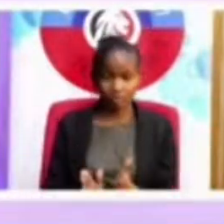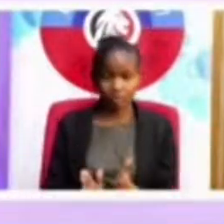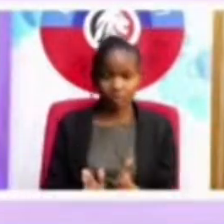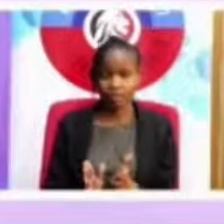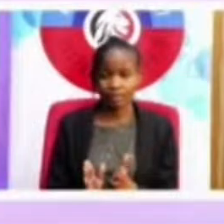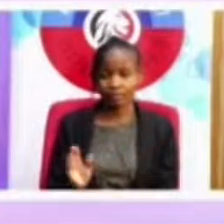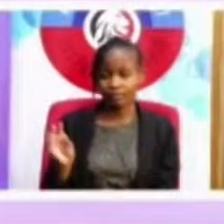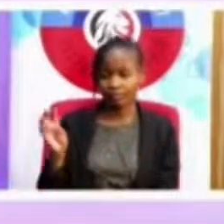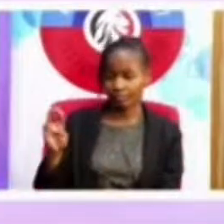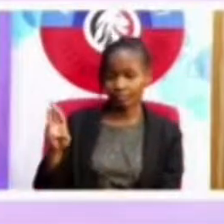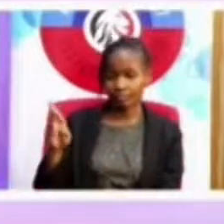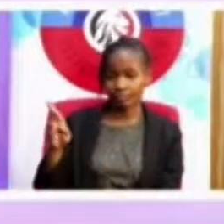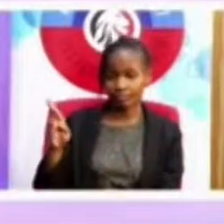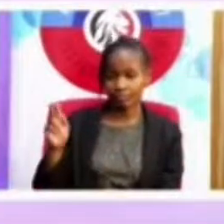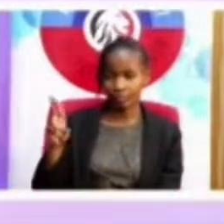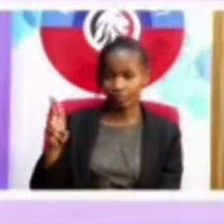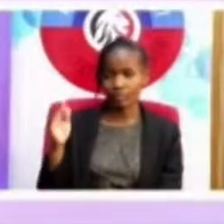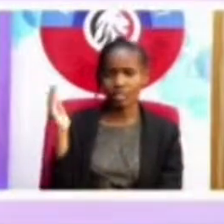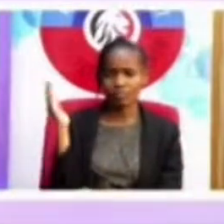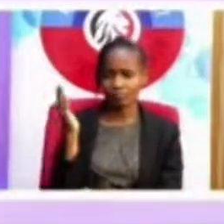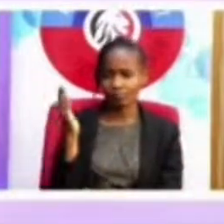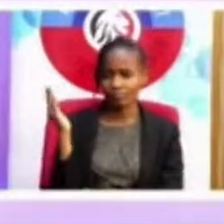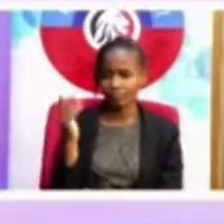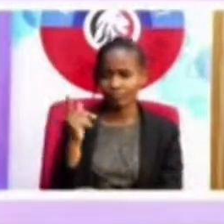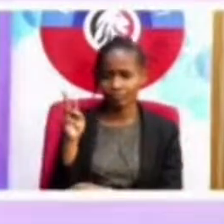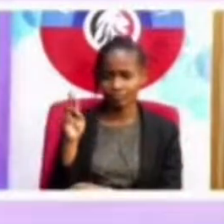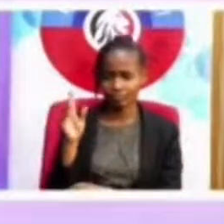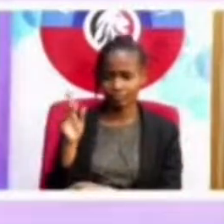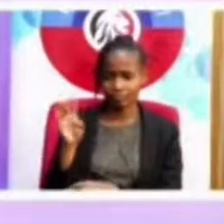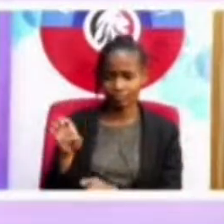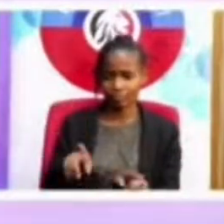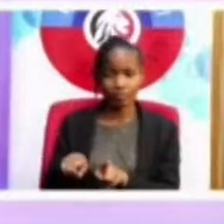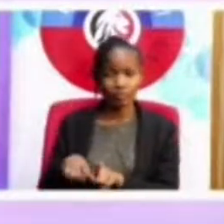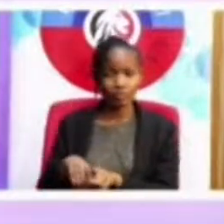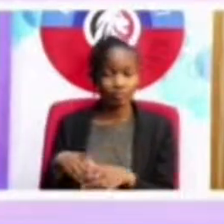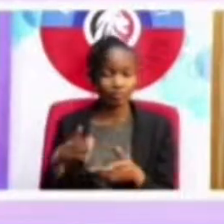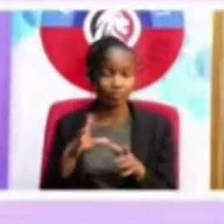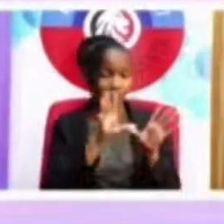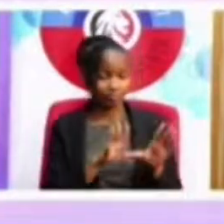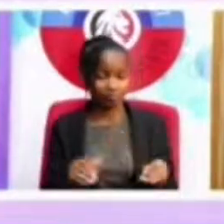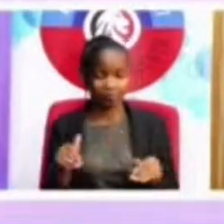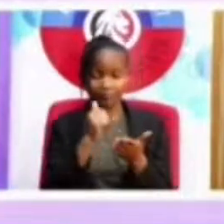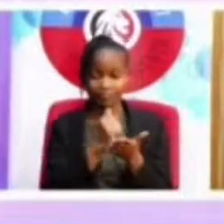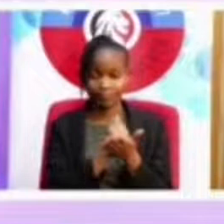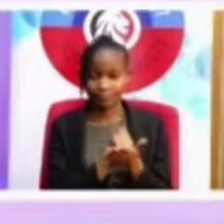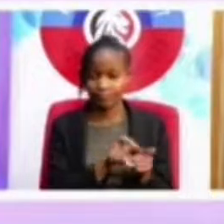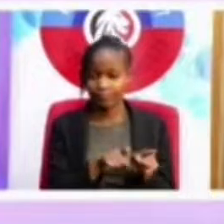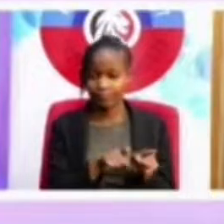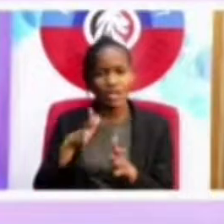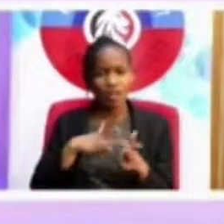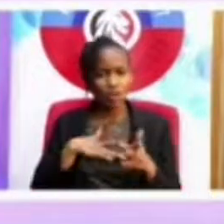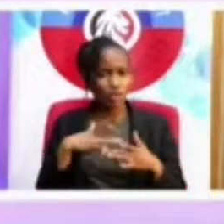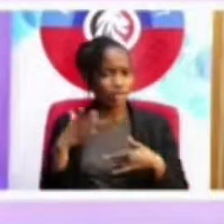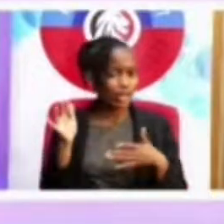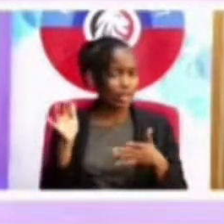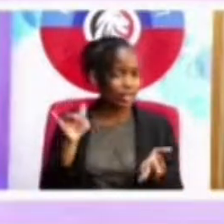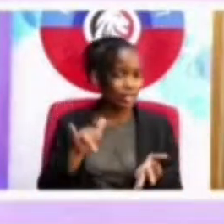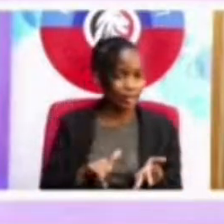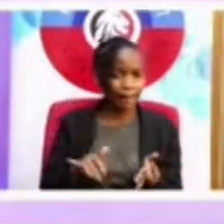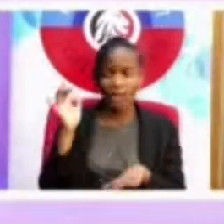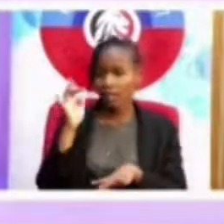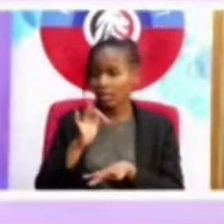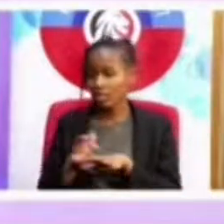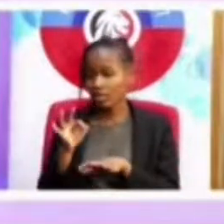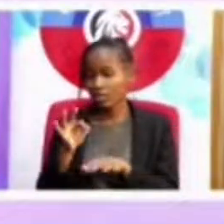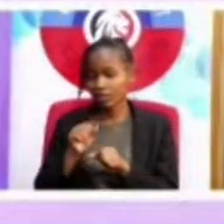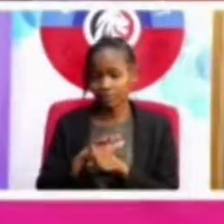the facilitation of trade. That's also a function of revenue administrations. And considering the effect of